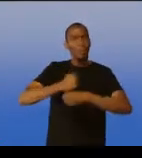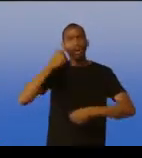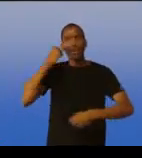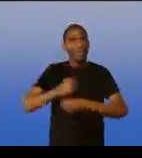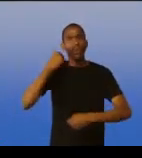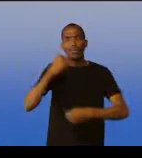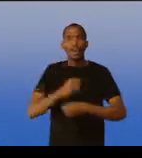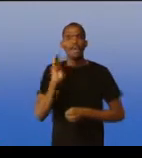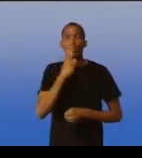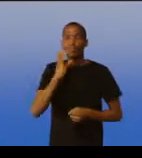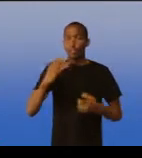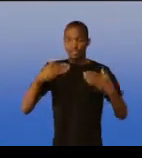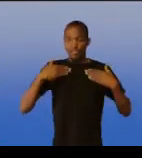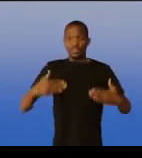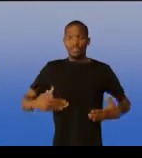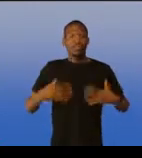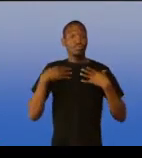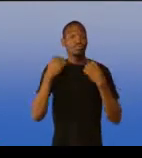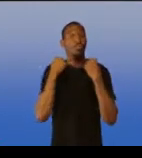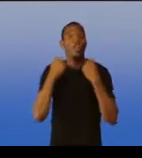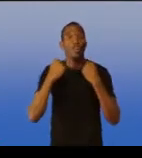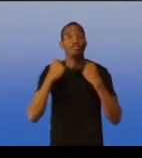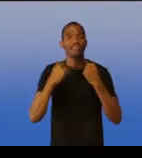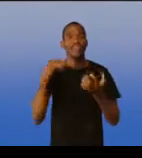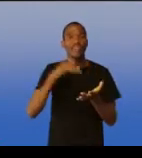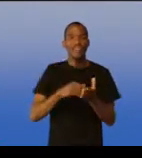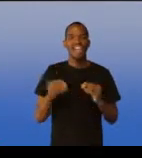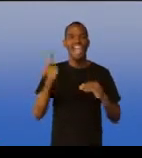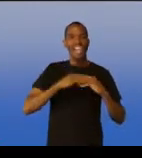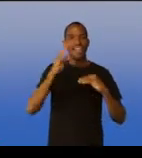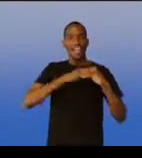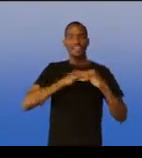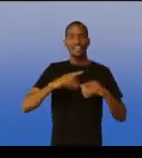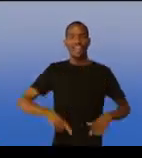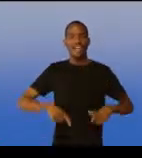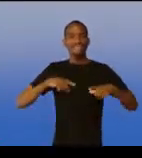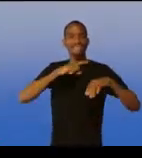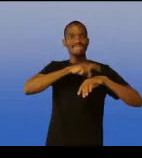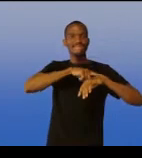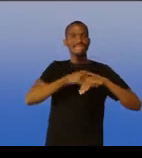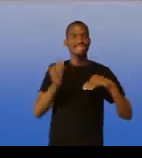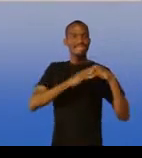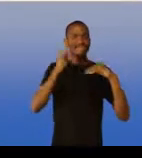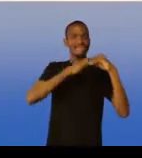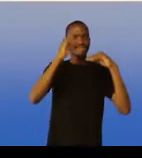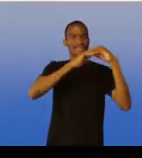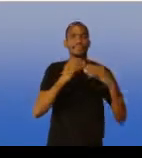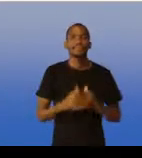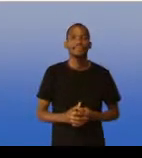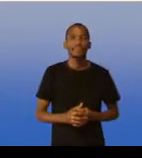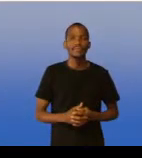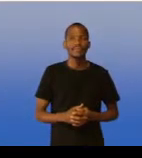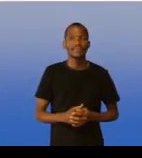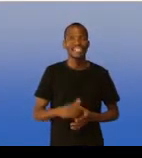taba a nunugile mo mmeleng gape o oketsana kwa gagwe ya botshelo. We say to